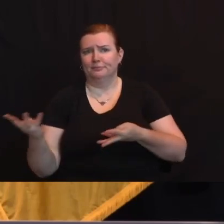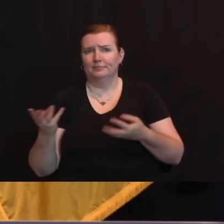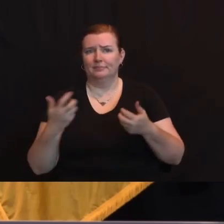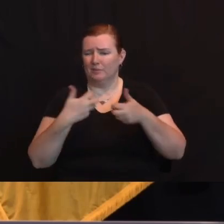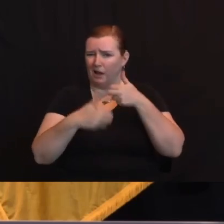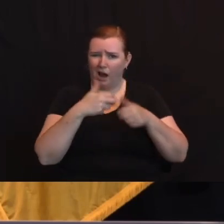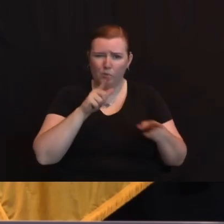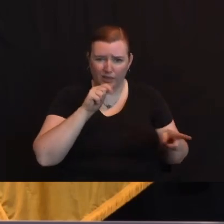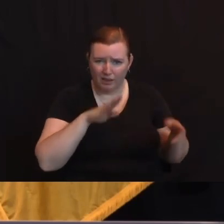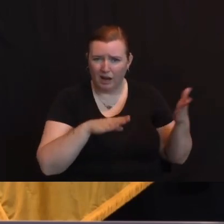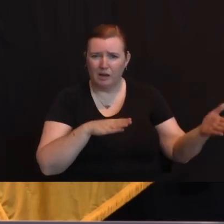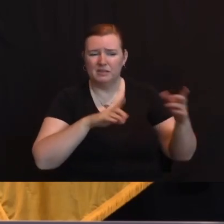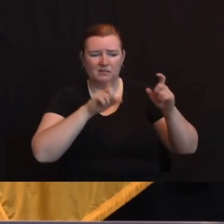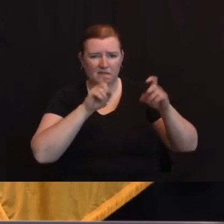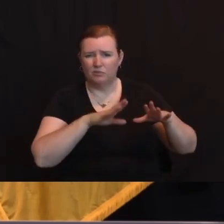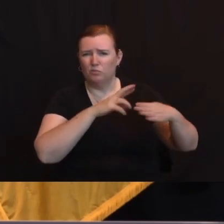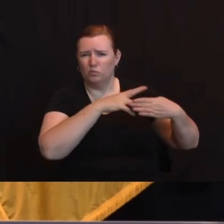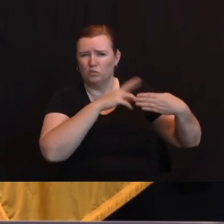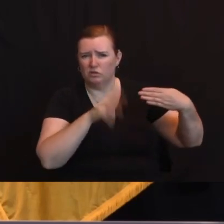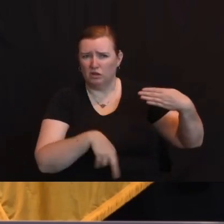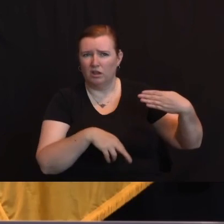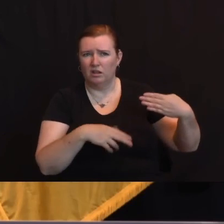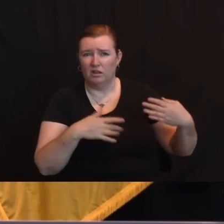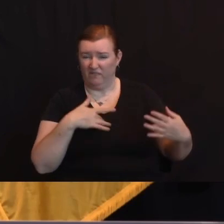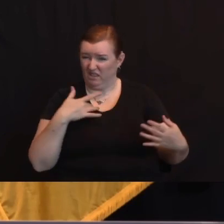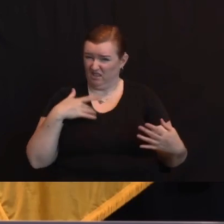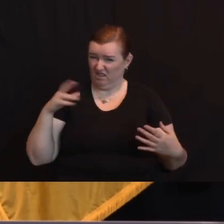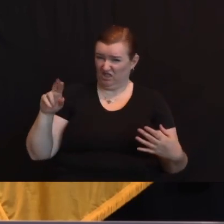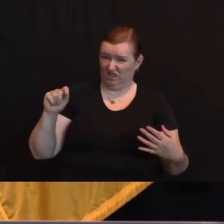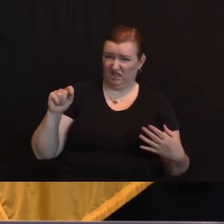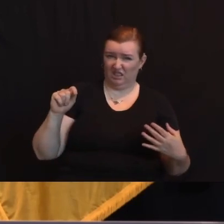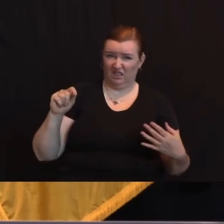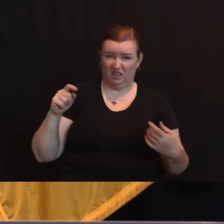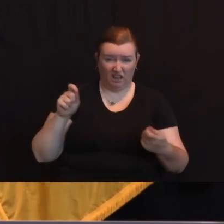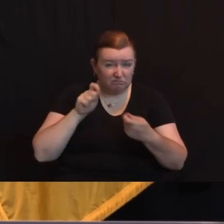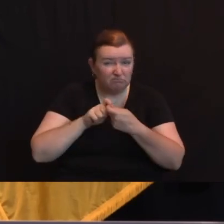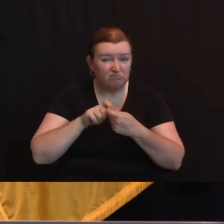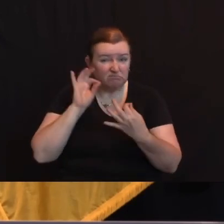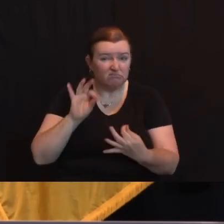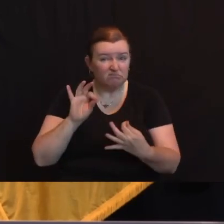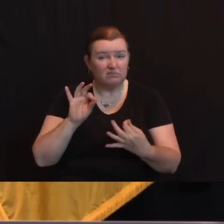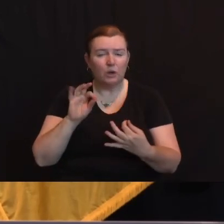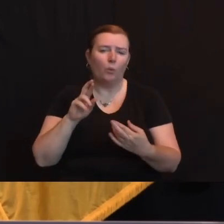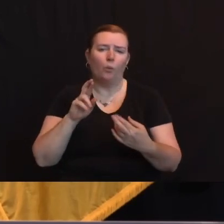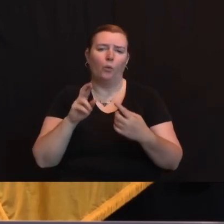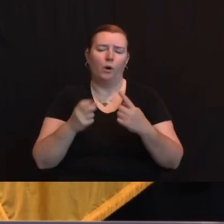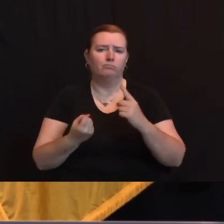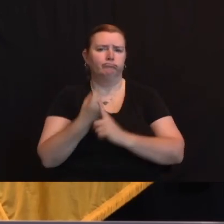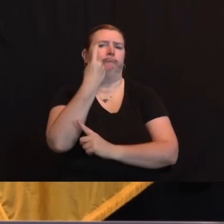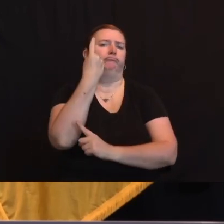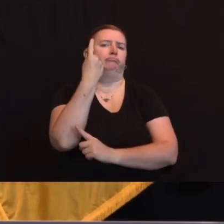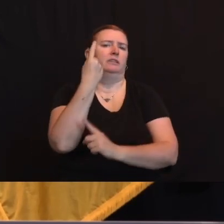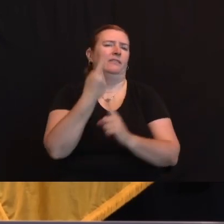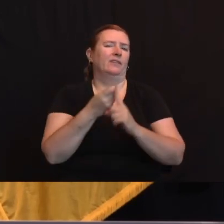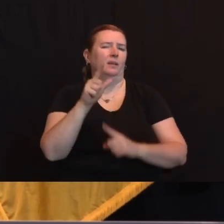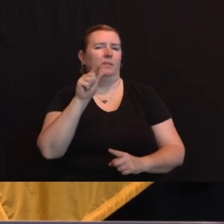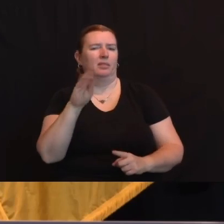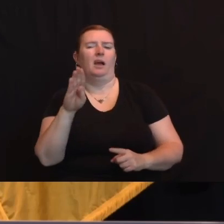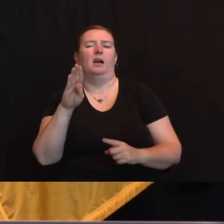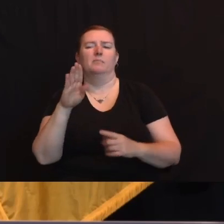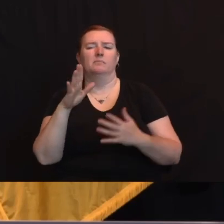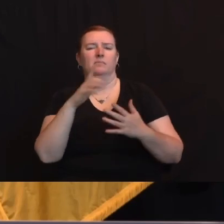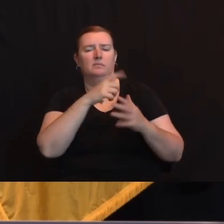you that the rising rate of transmission the past week is accurate and not simply bearing out that glitch? Are